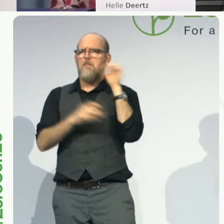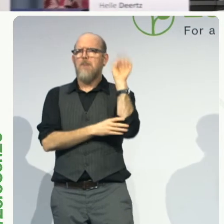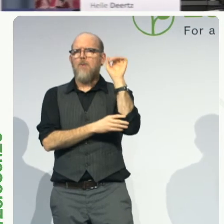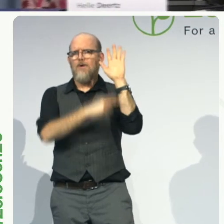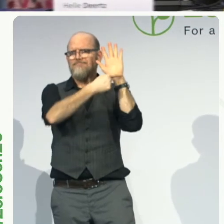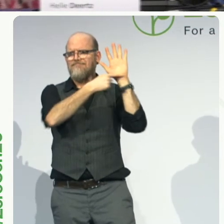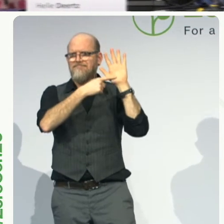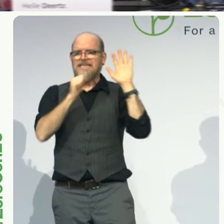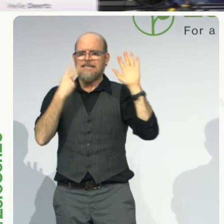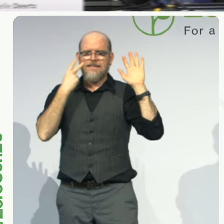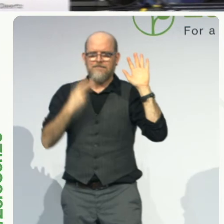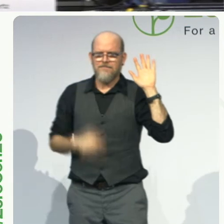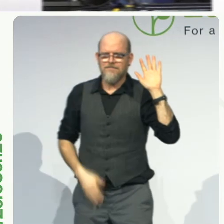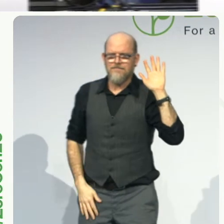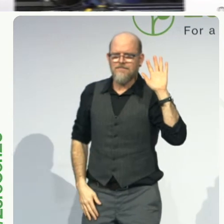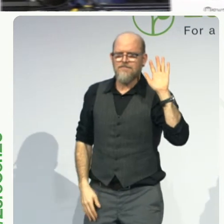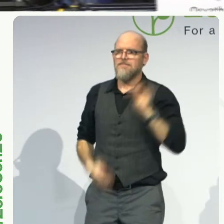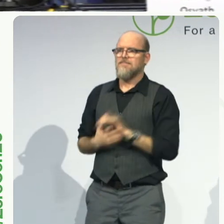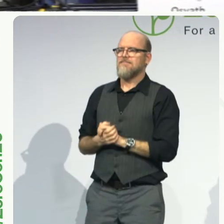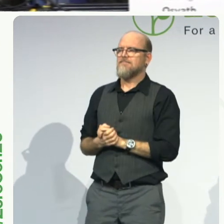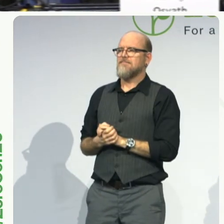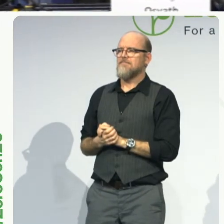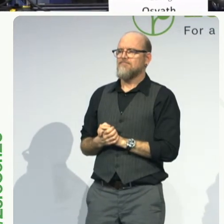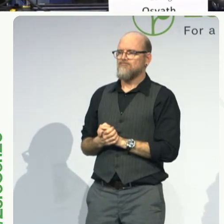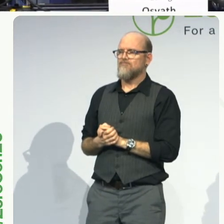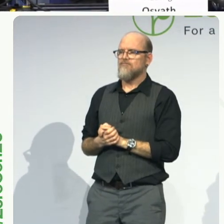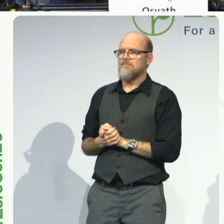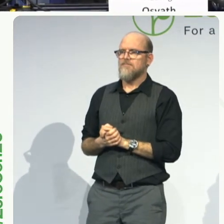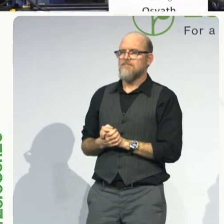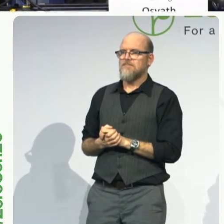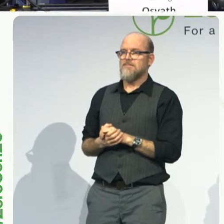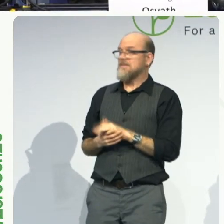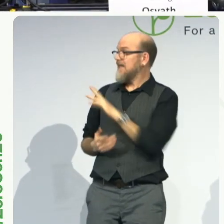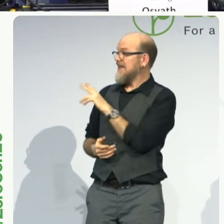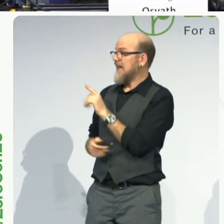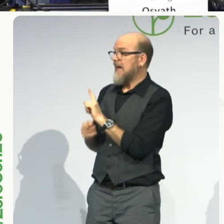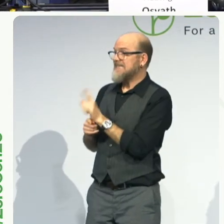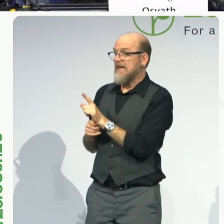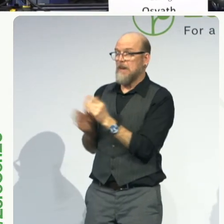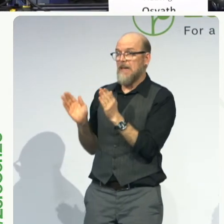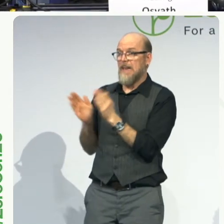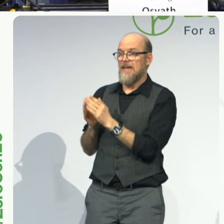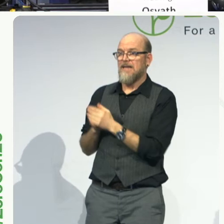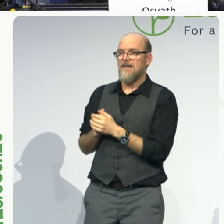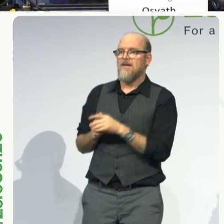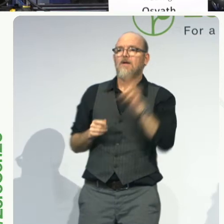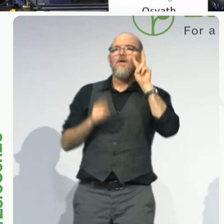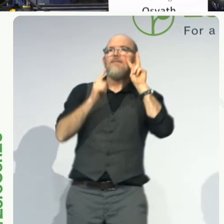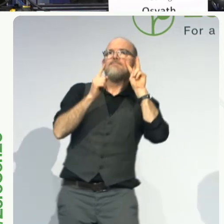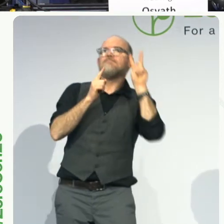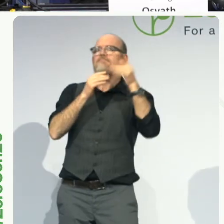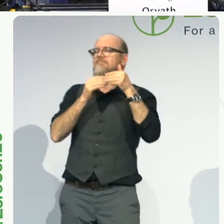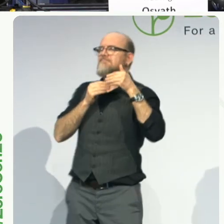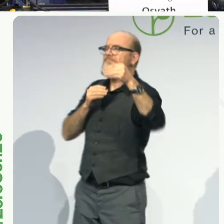Just a last 30 seconds, a short sneak peek. On behalf of BMZ, we are going to publish a toolkit